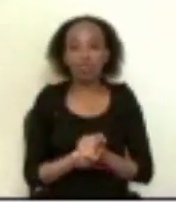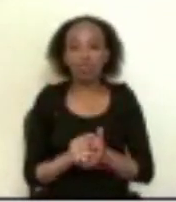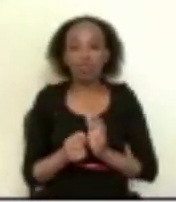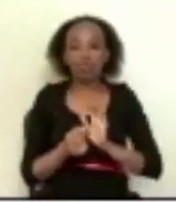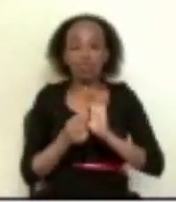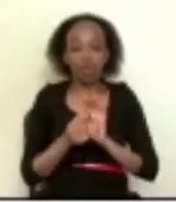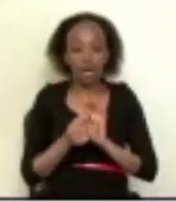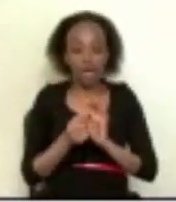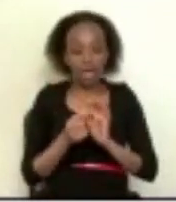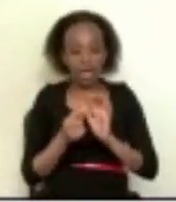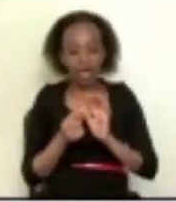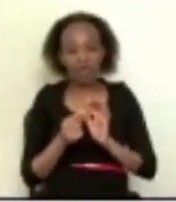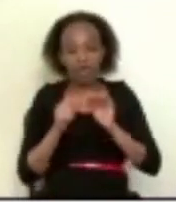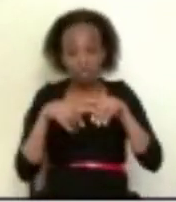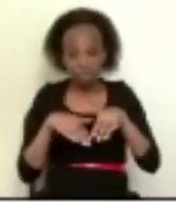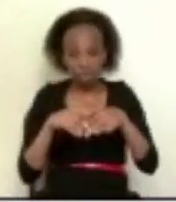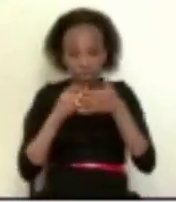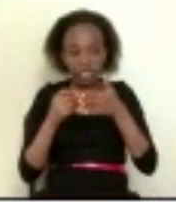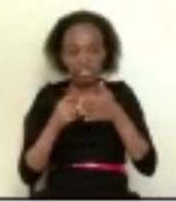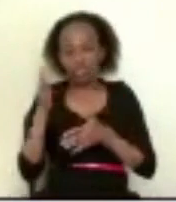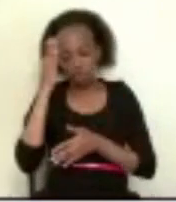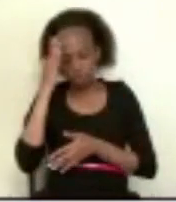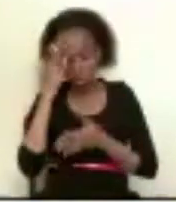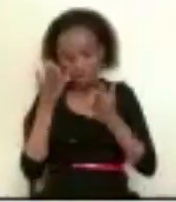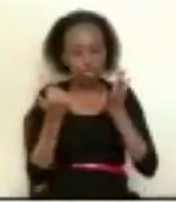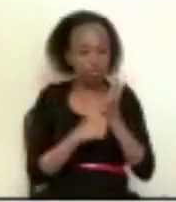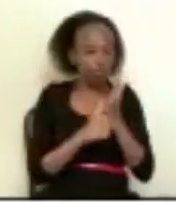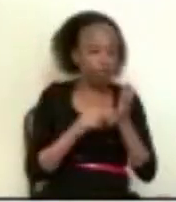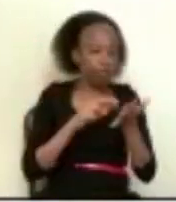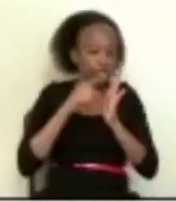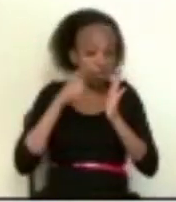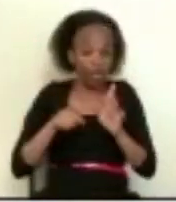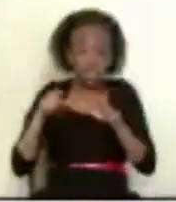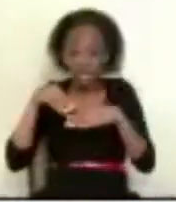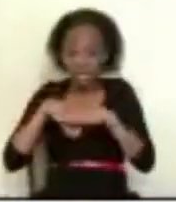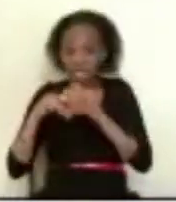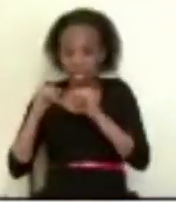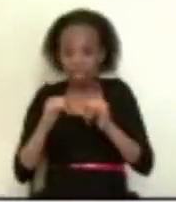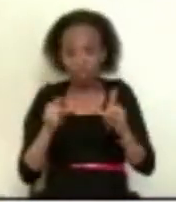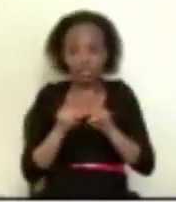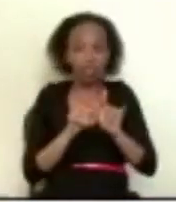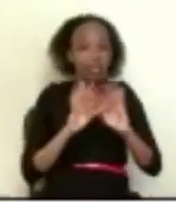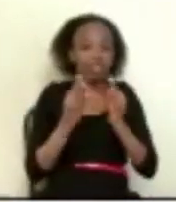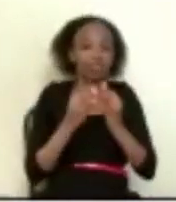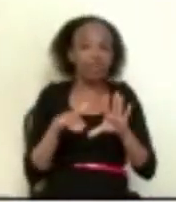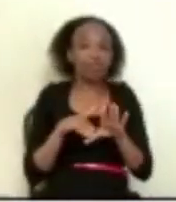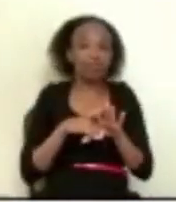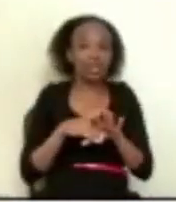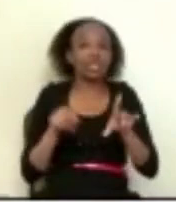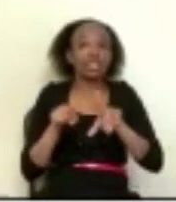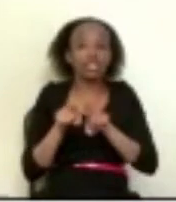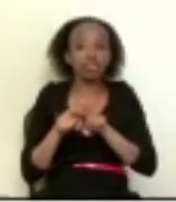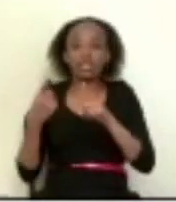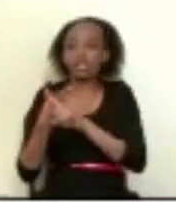wanting to know what this whole crisis means for them as individuals as family members, as households,